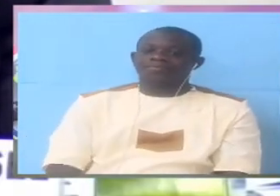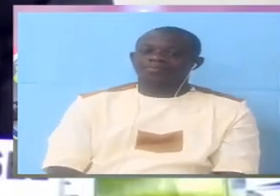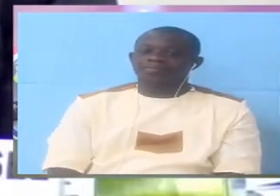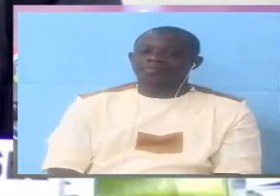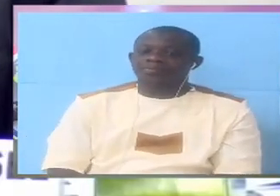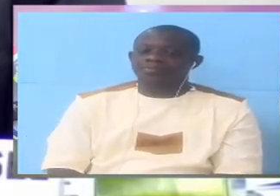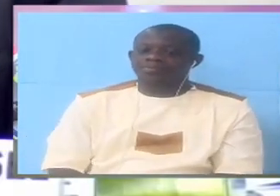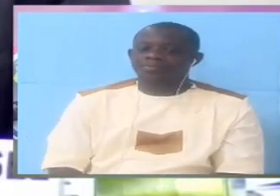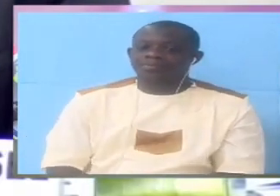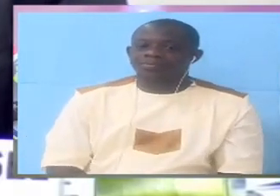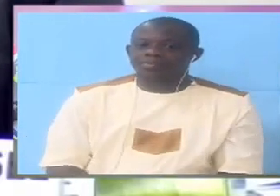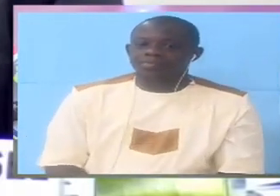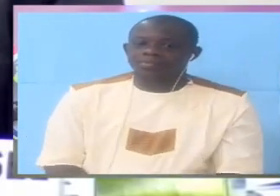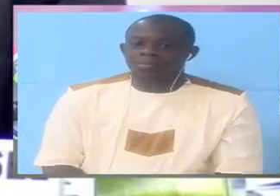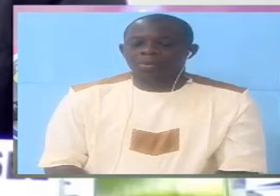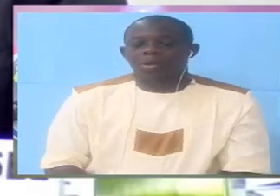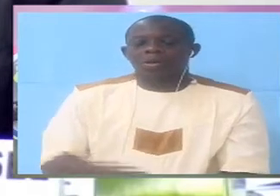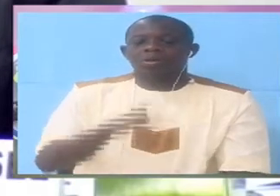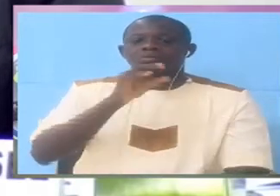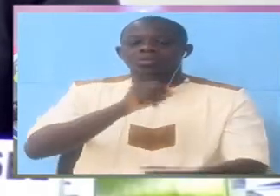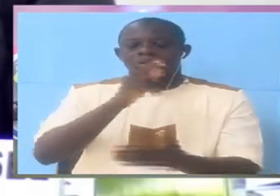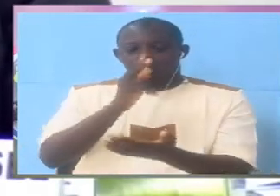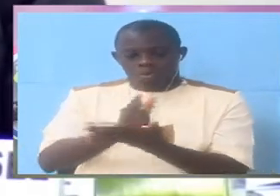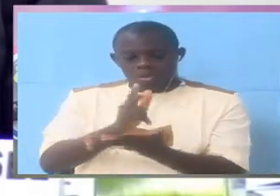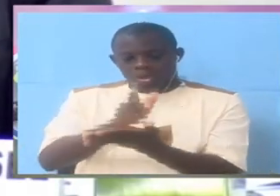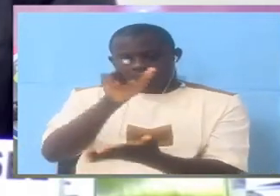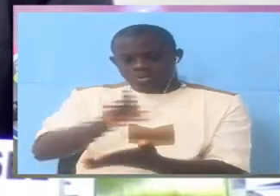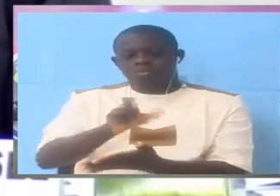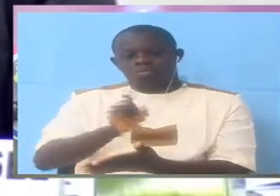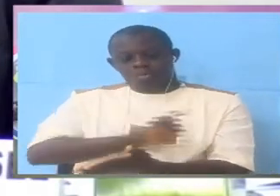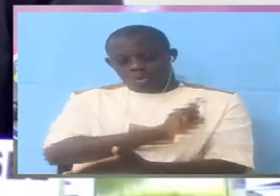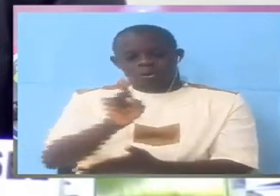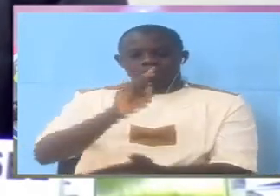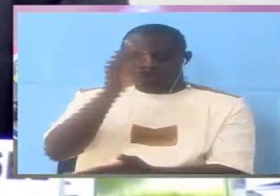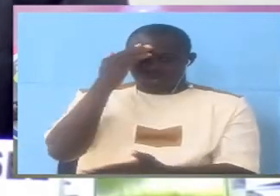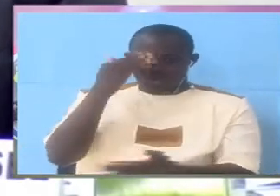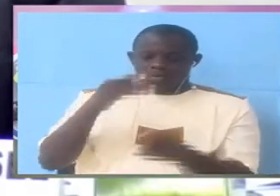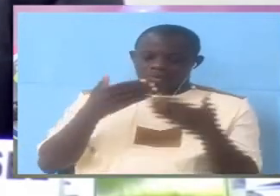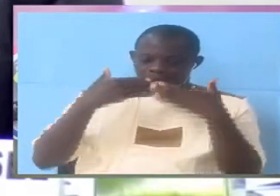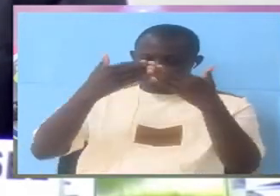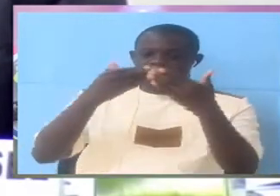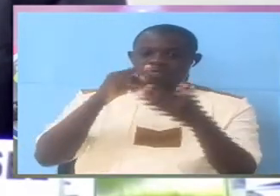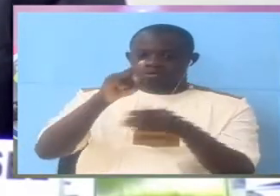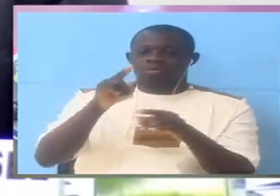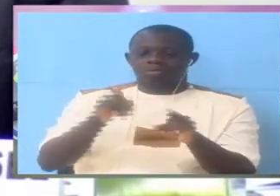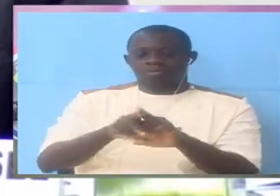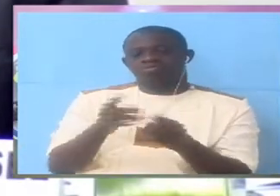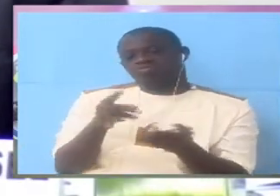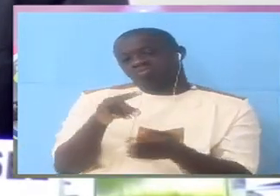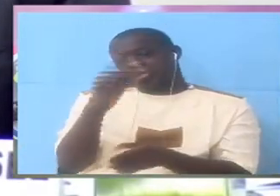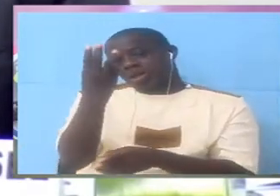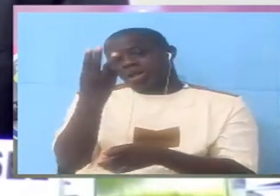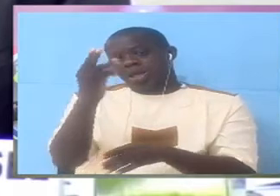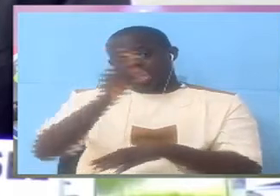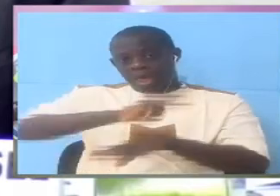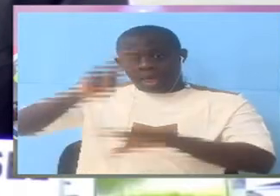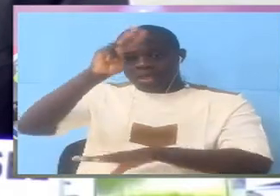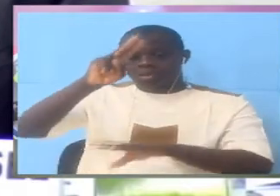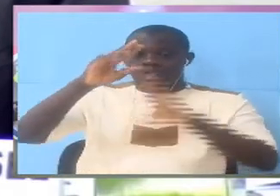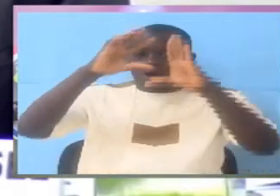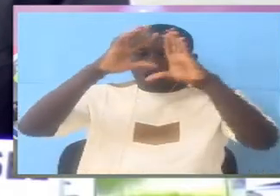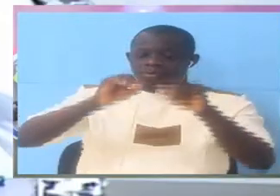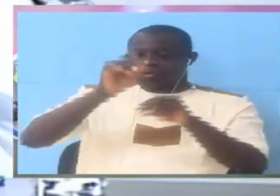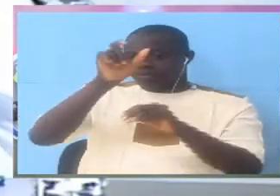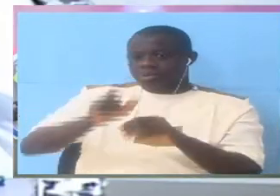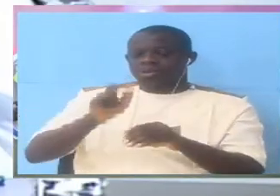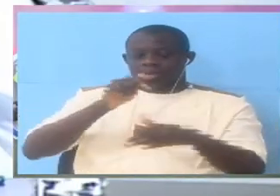know that. Okay, thank you. We know that. Okay. But I have just told you the 3 top officials in that department. Headed